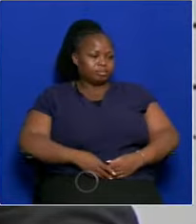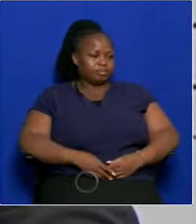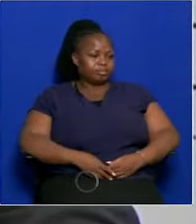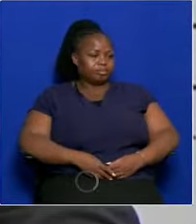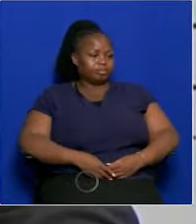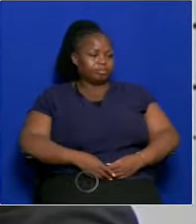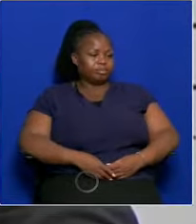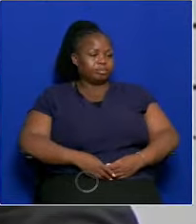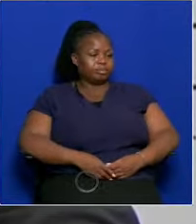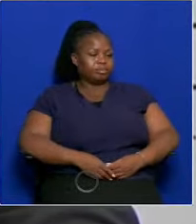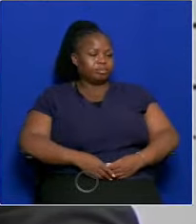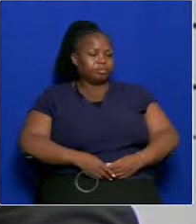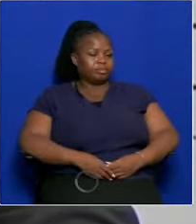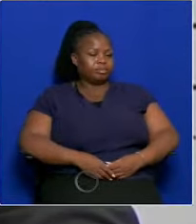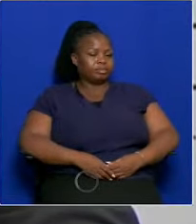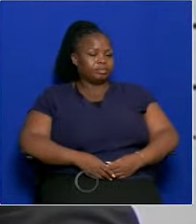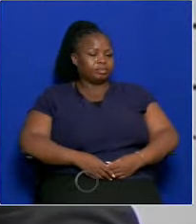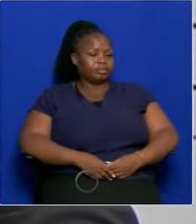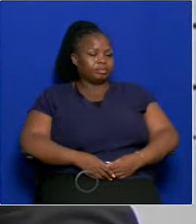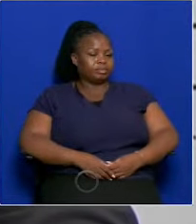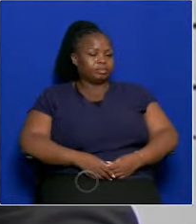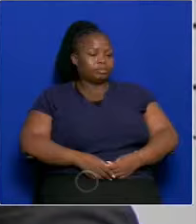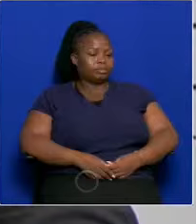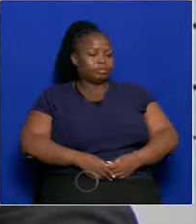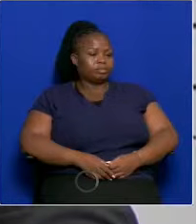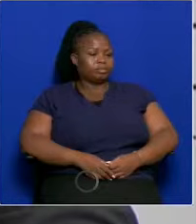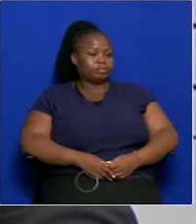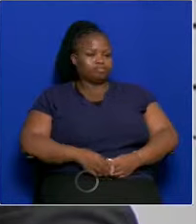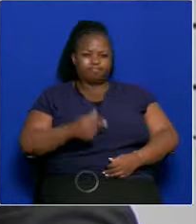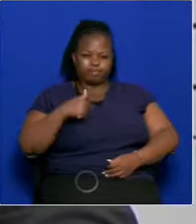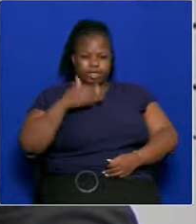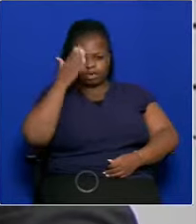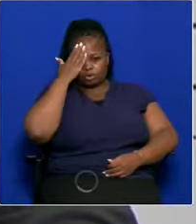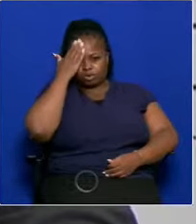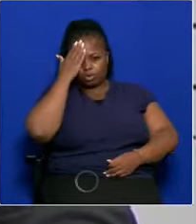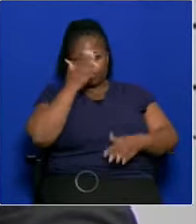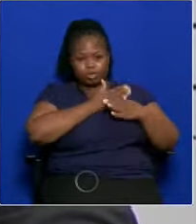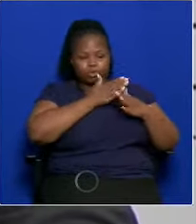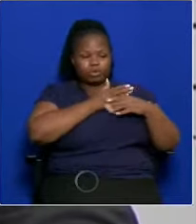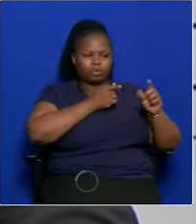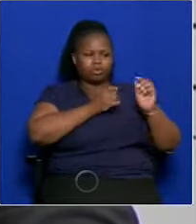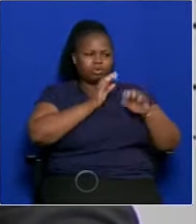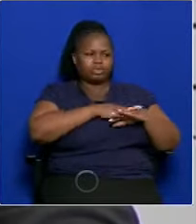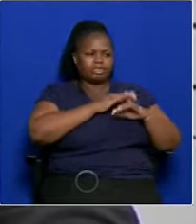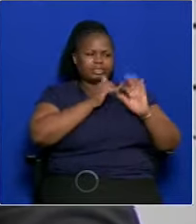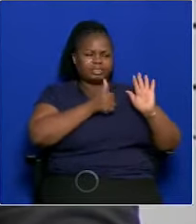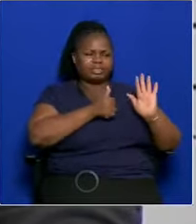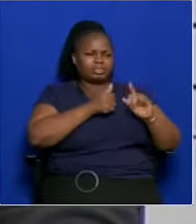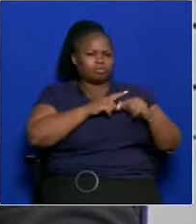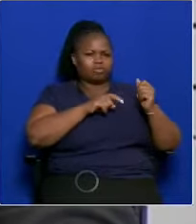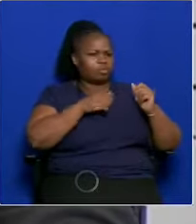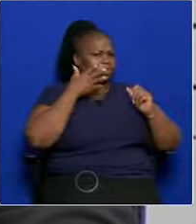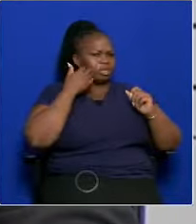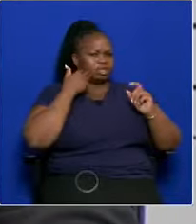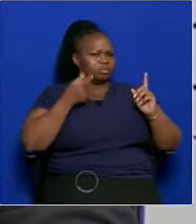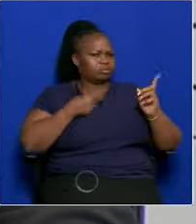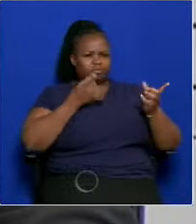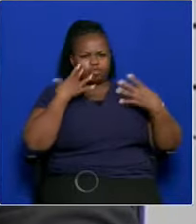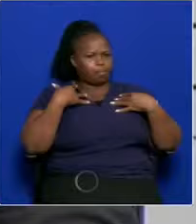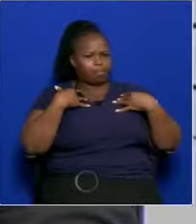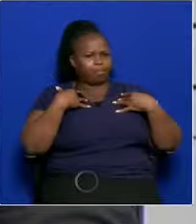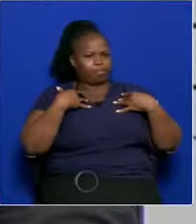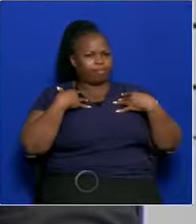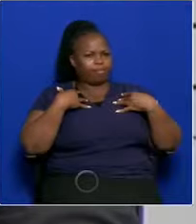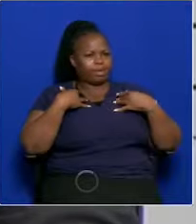Commissioner, I knew about the operation on the 6th, not from Matlala. And on the 30th,